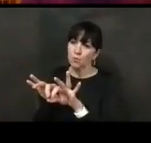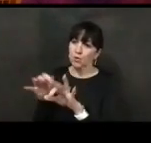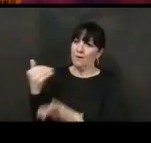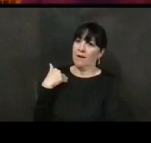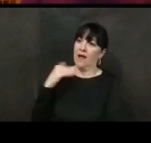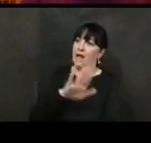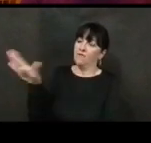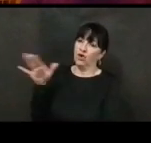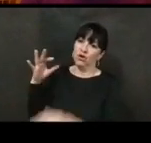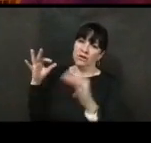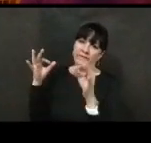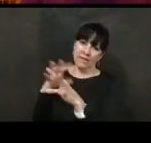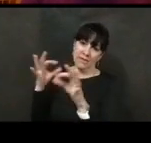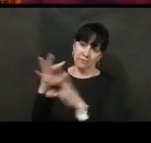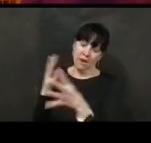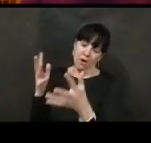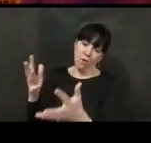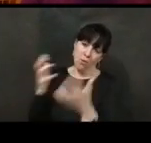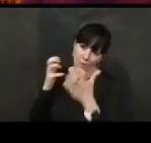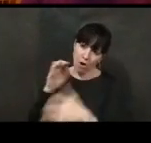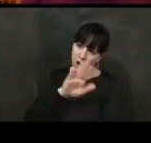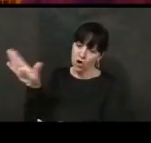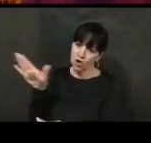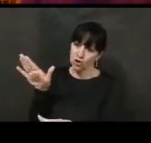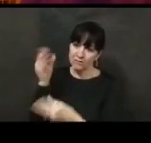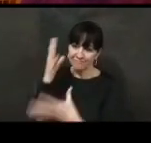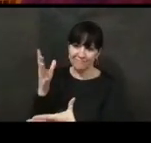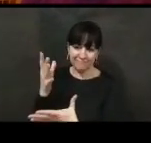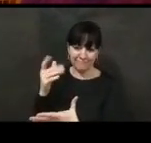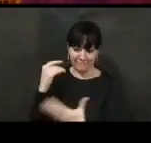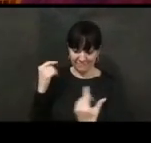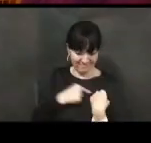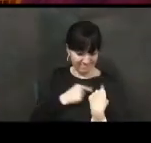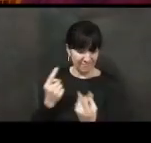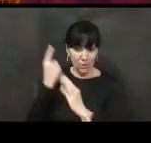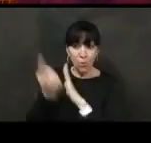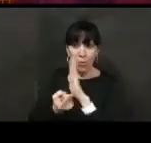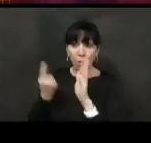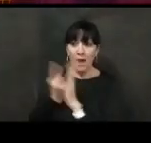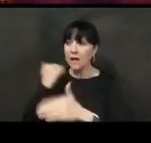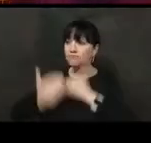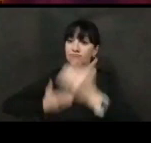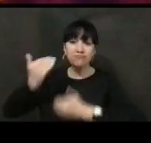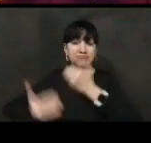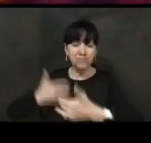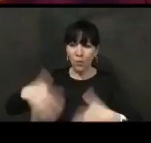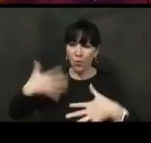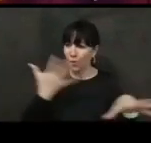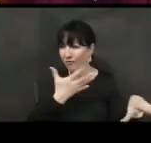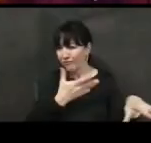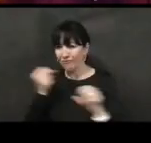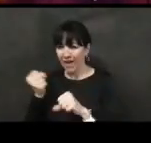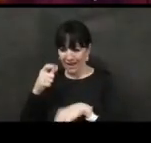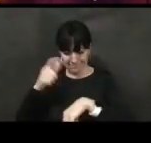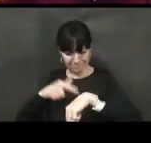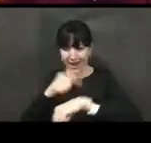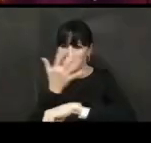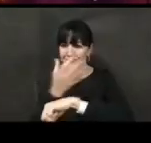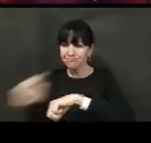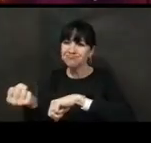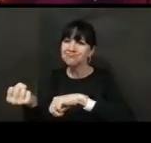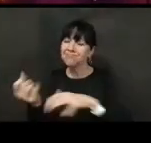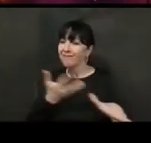the public. Again, I know an hour goes so quickly. Your comments are so important. And if you haven't had a chance to give us feedback,